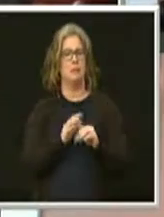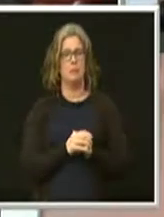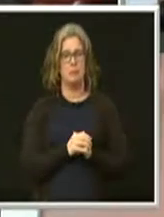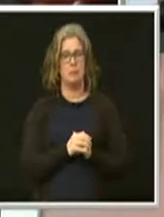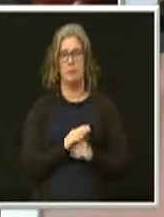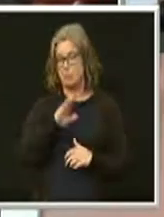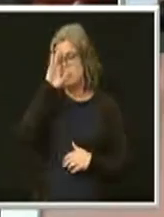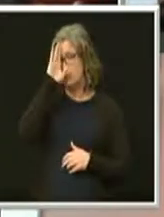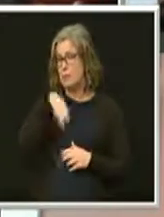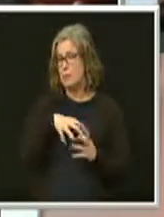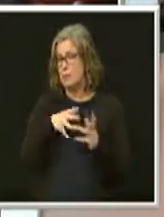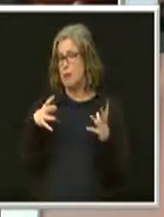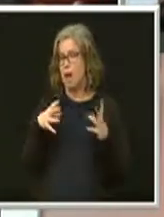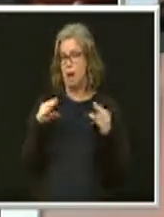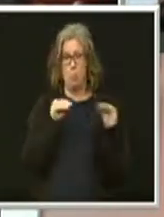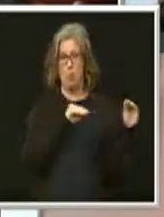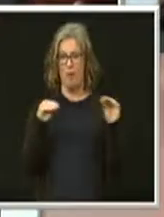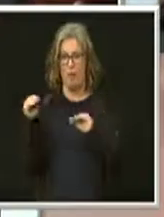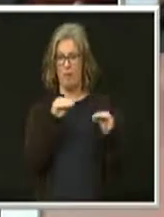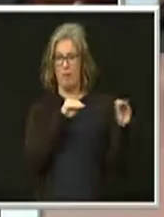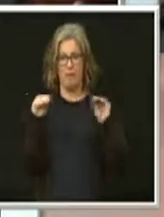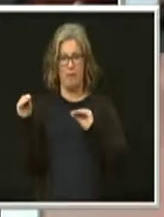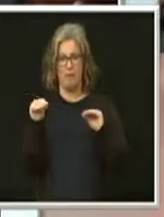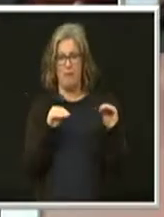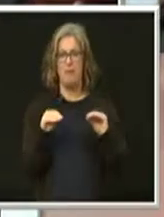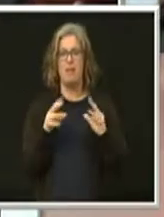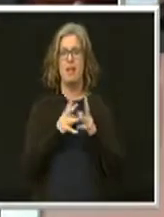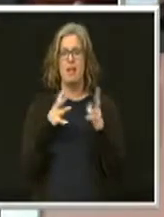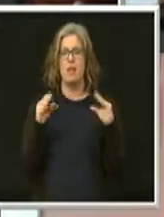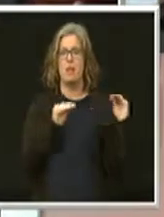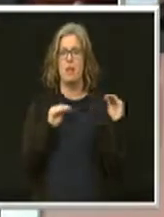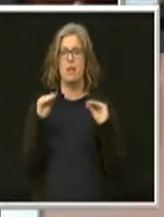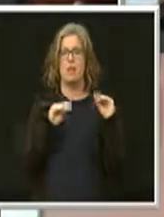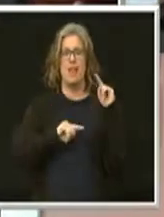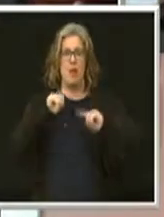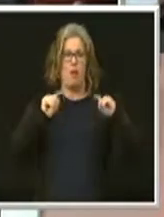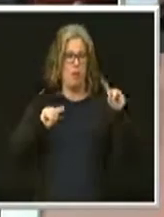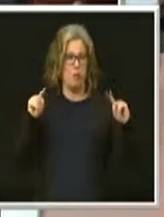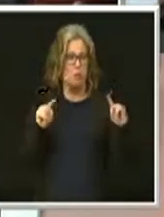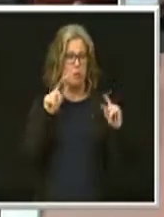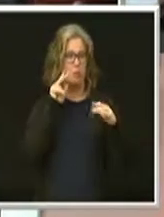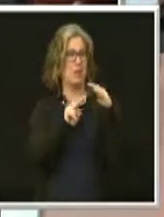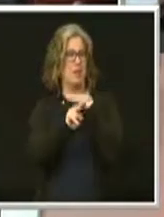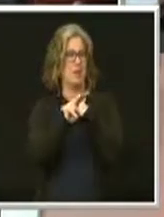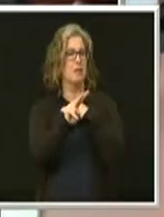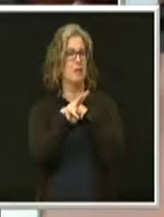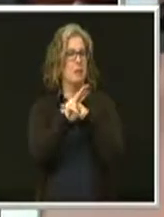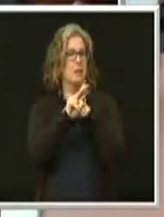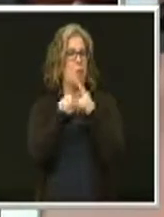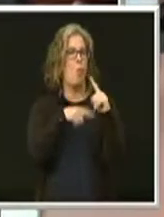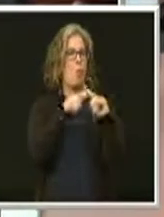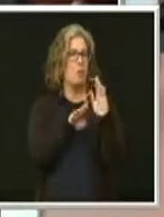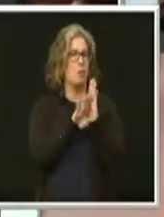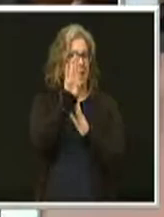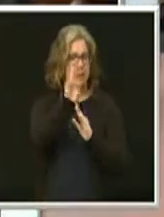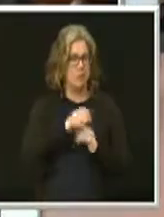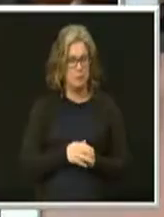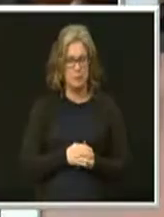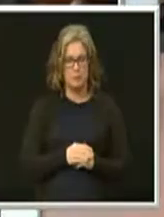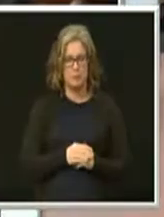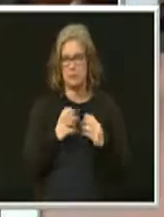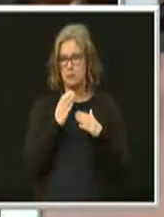all know there's a lot of moving targets, a lot of moving variables with predicting when we're going to peak. But I'd